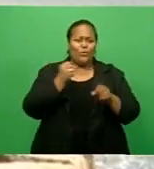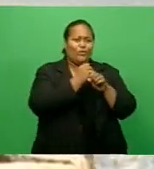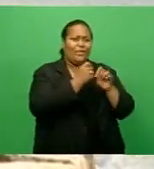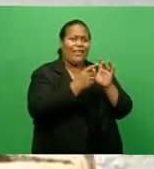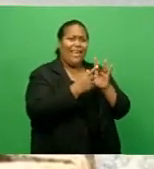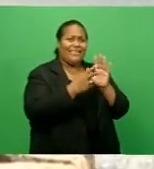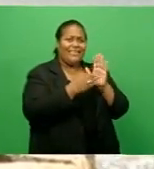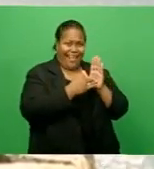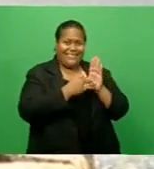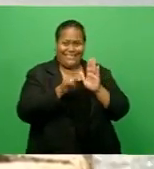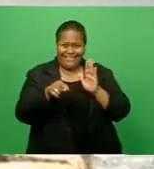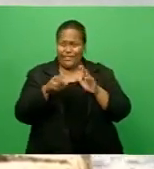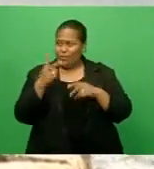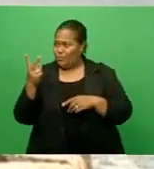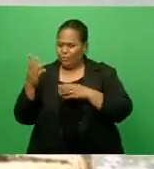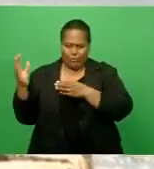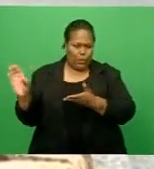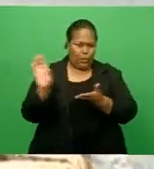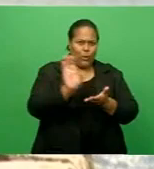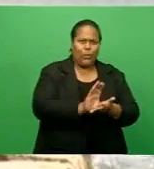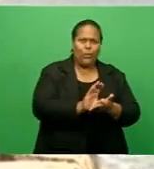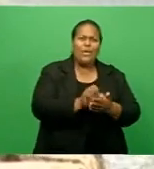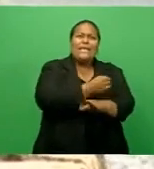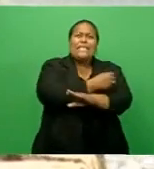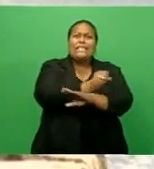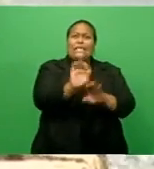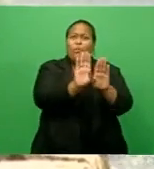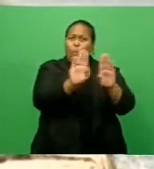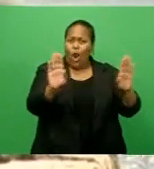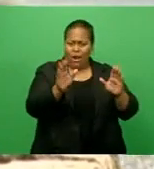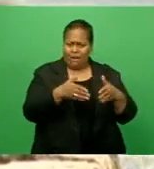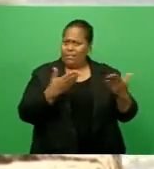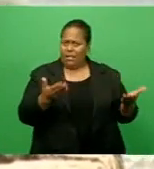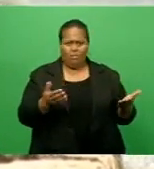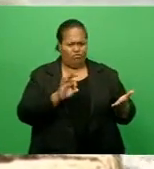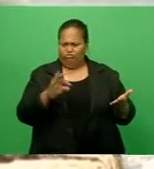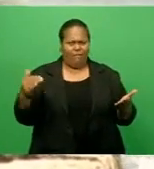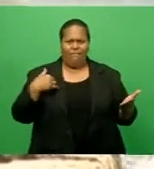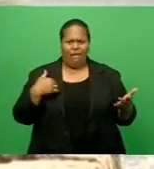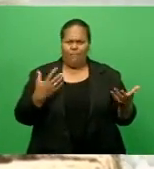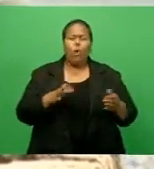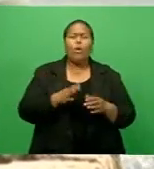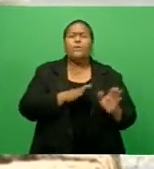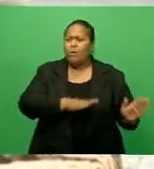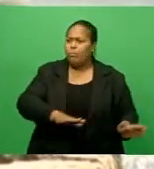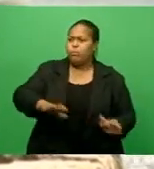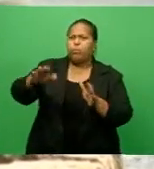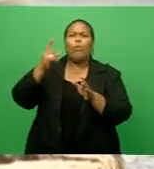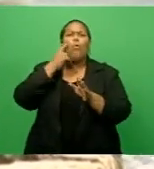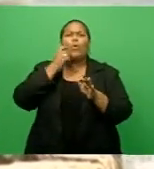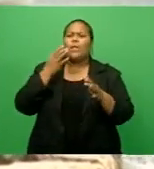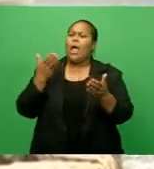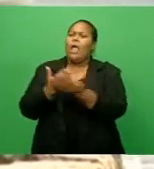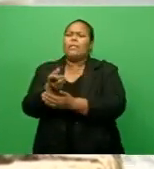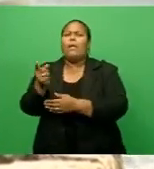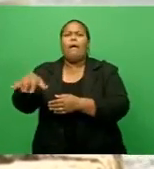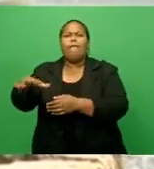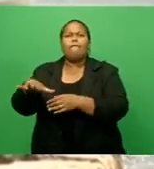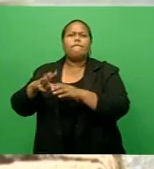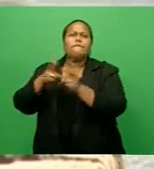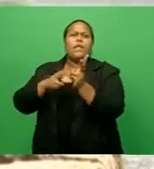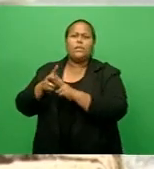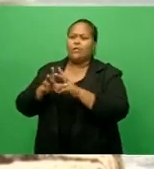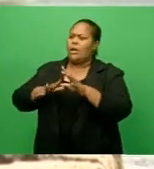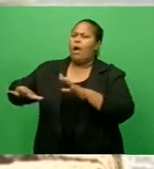safe. This seawall that I am sitting on is not effective because during high tide, water goes into the village and surrounds our house.